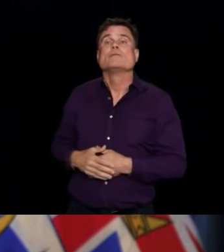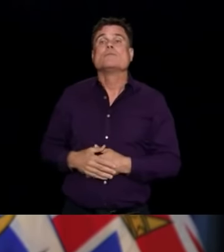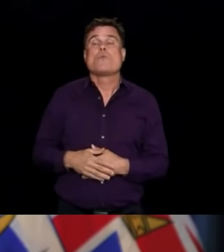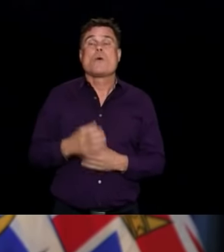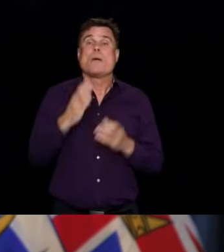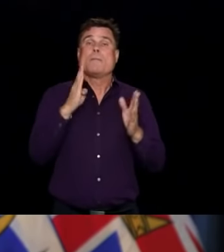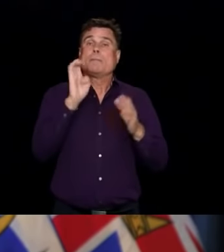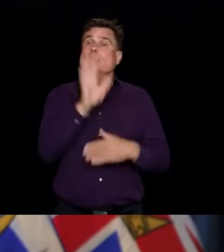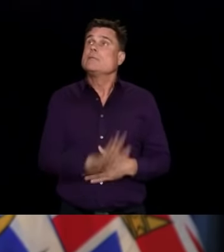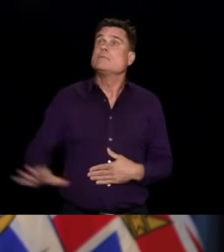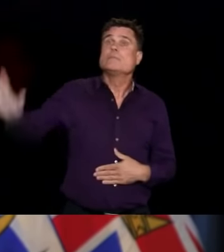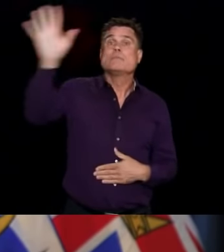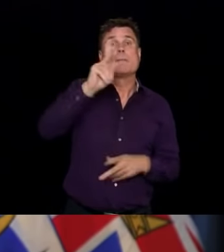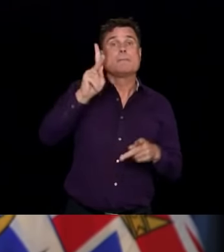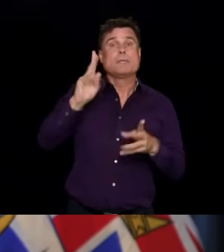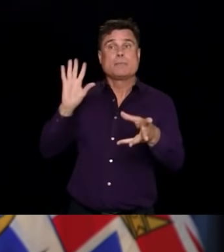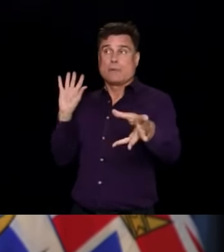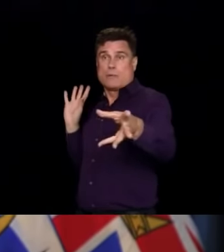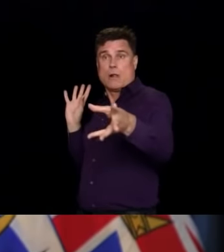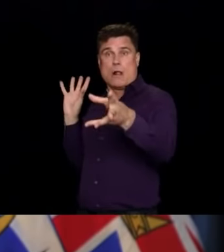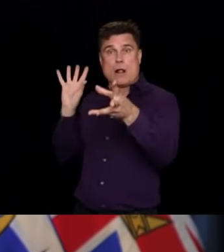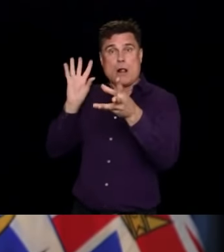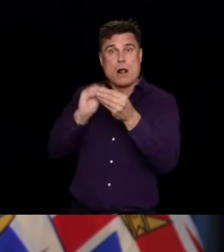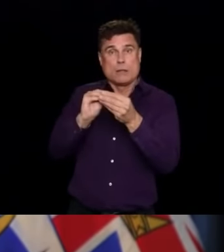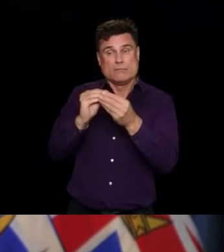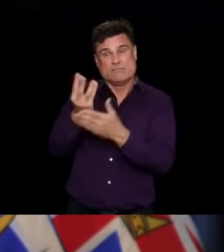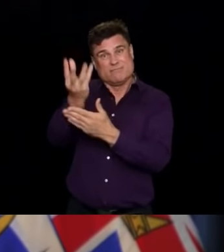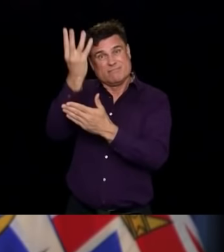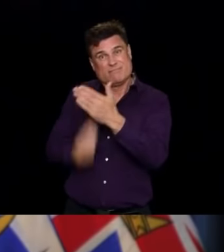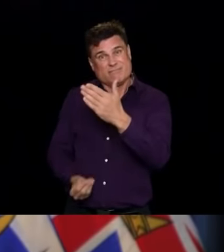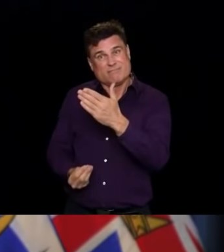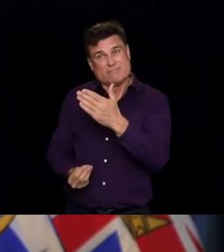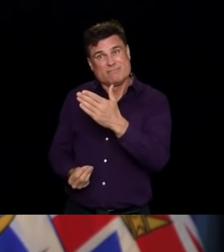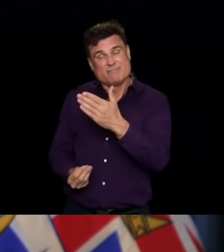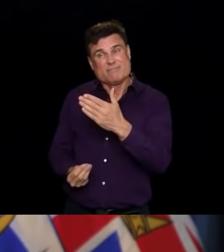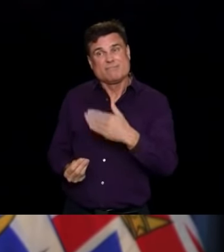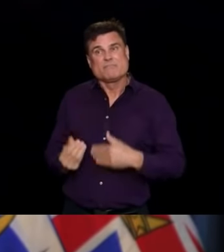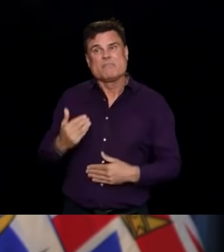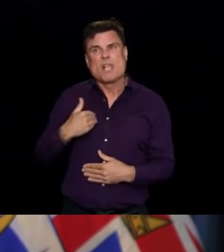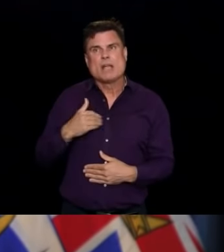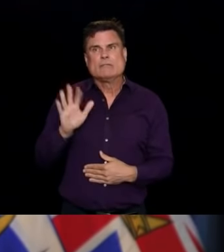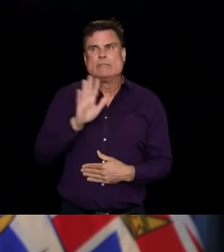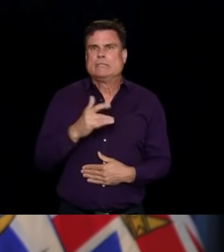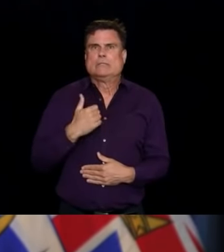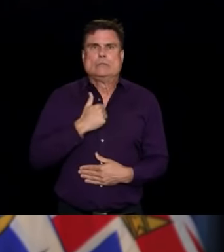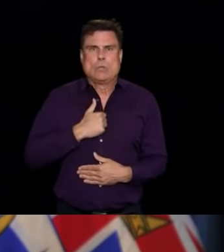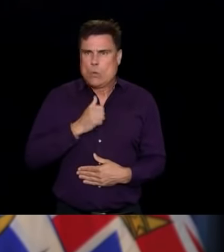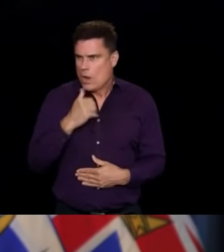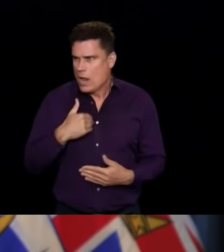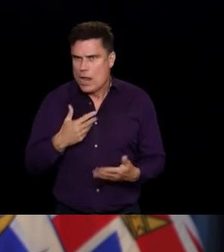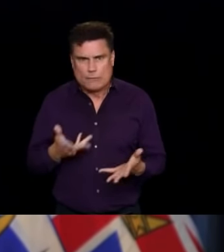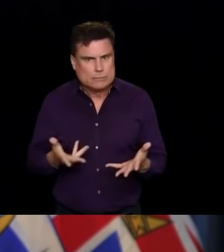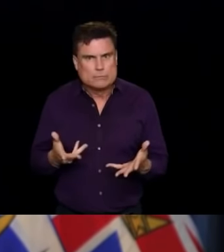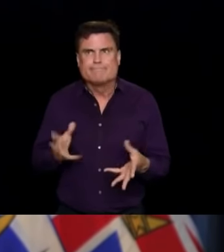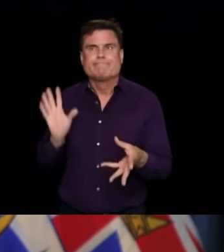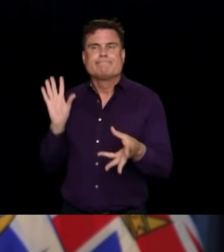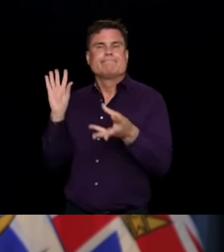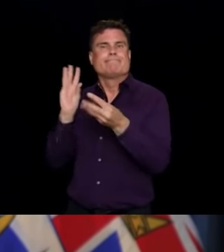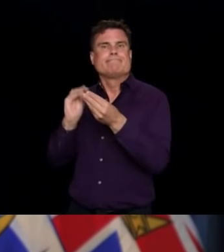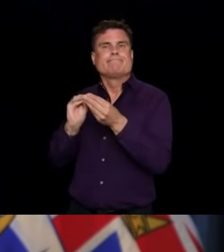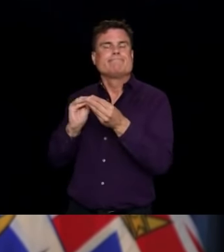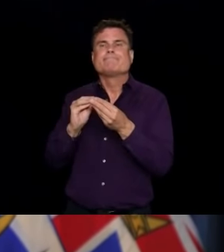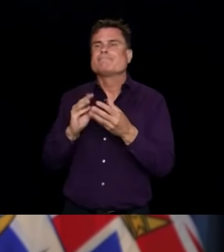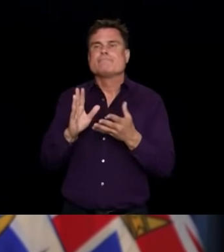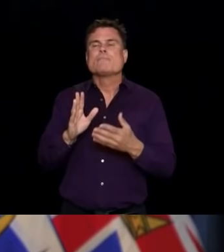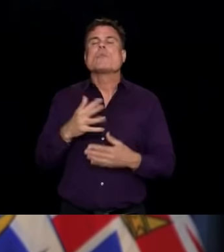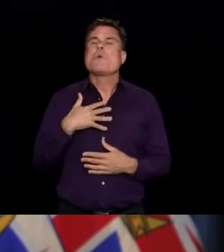a number of people who've died. Actually, I don't have the total in front of me, but we want to pass on our condolences to all of